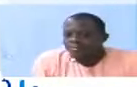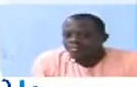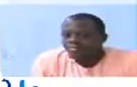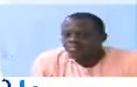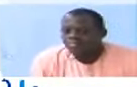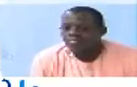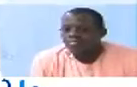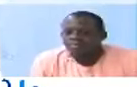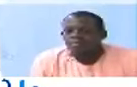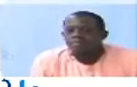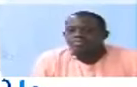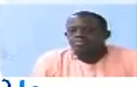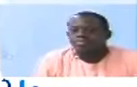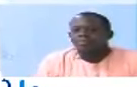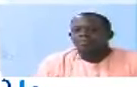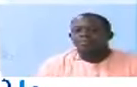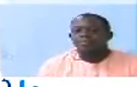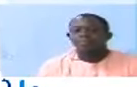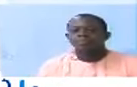keo.